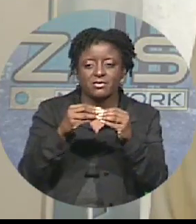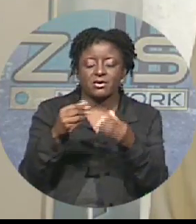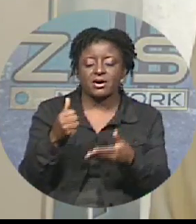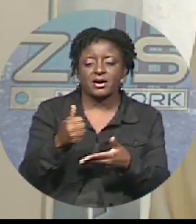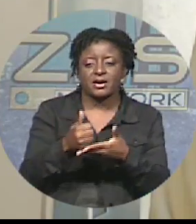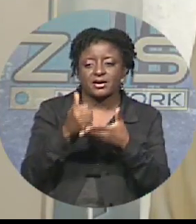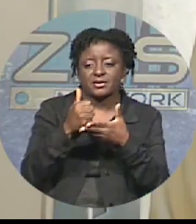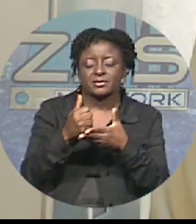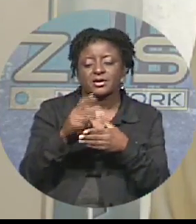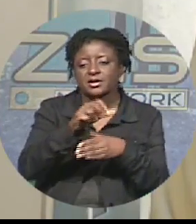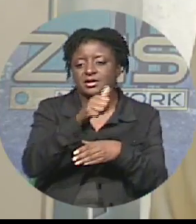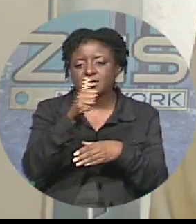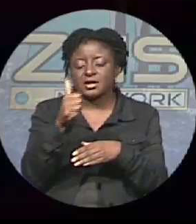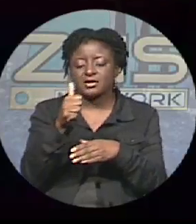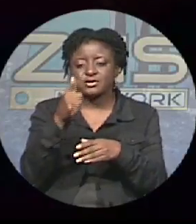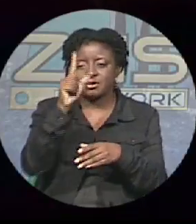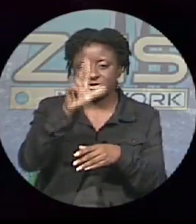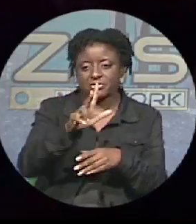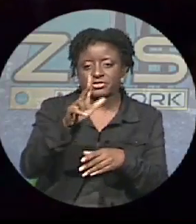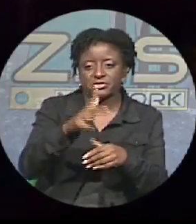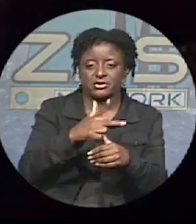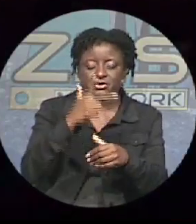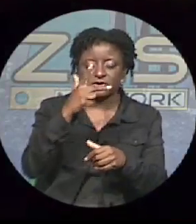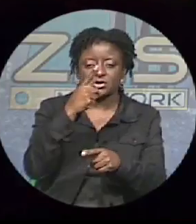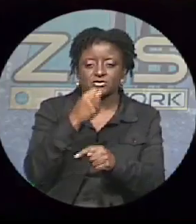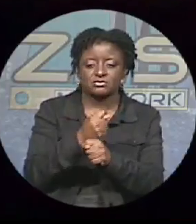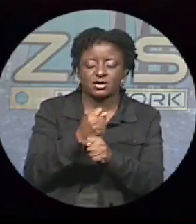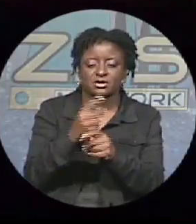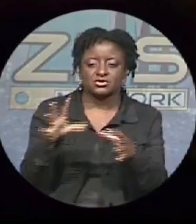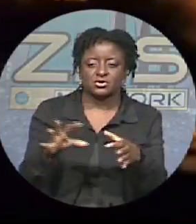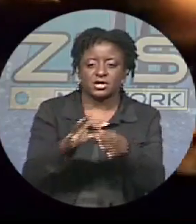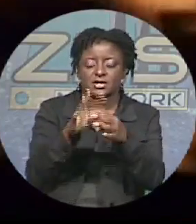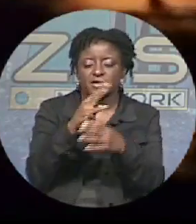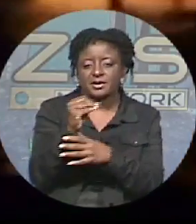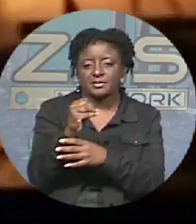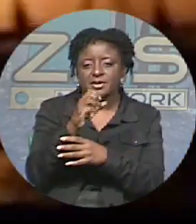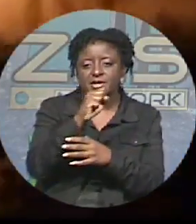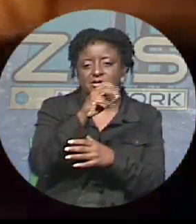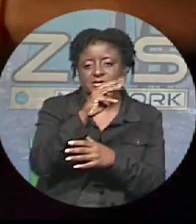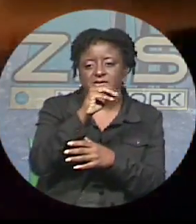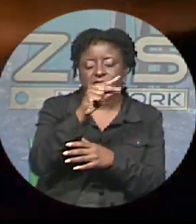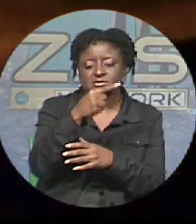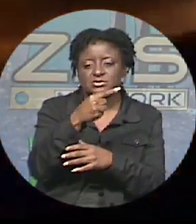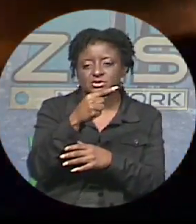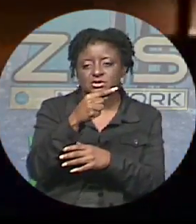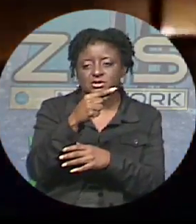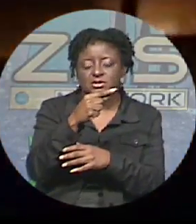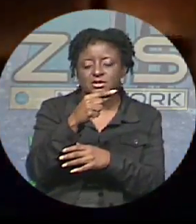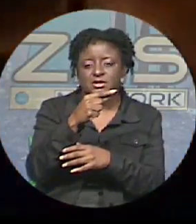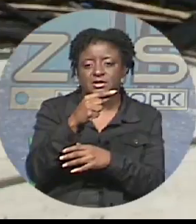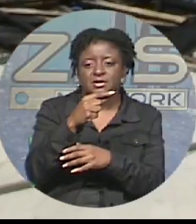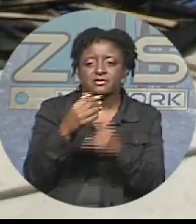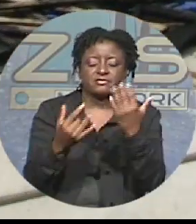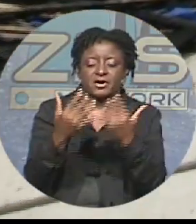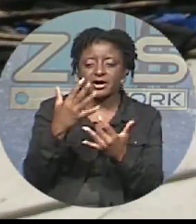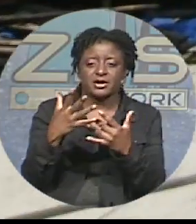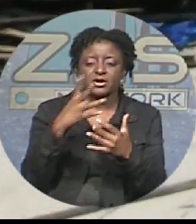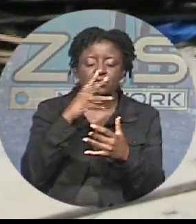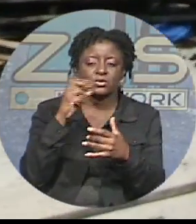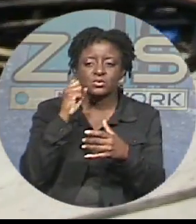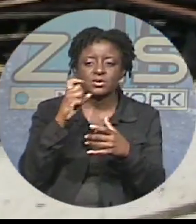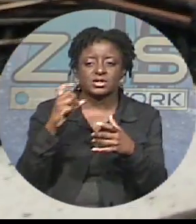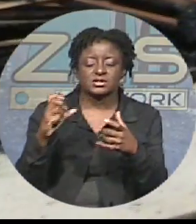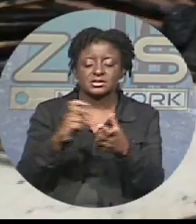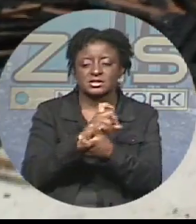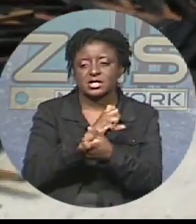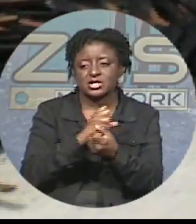which made three fire units in total. The SMG cabinetry fire was dangerous for firefighters. We had a situation